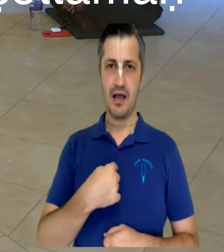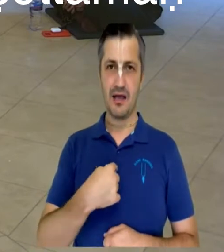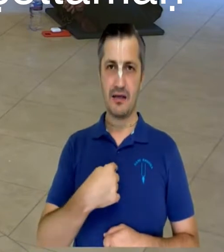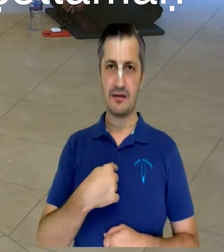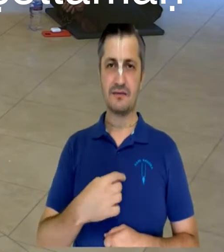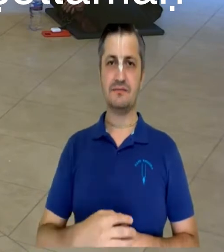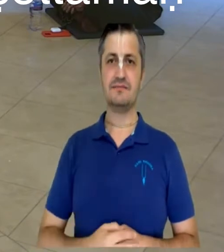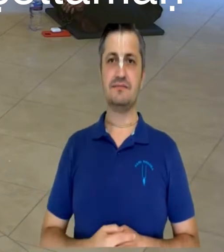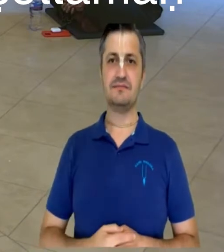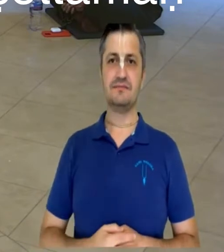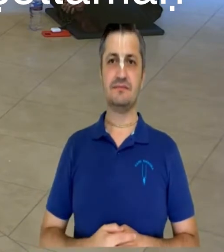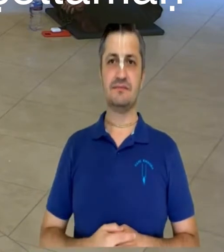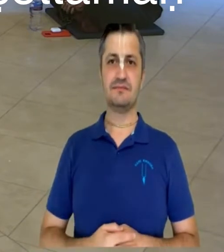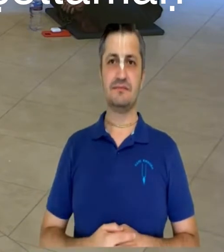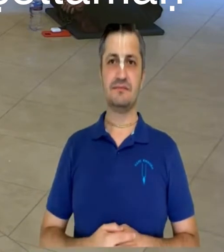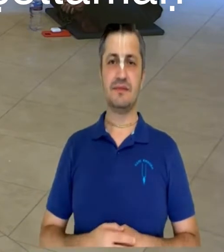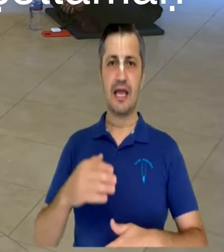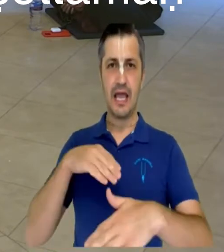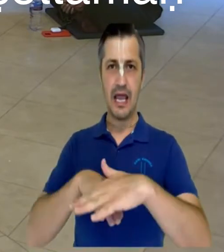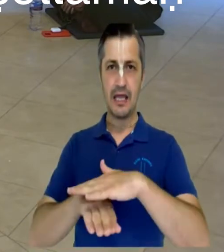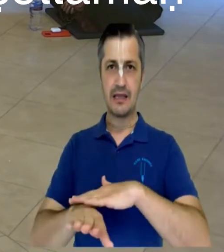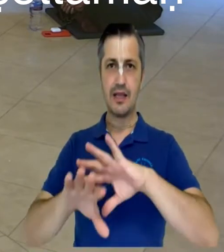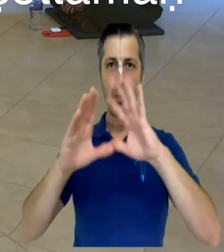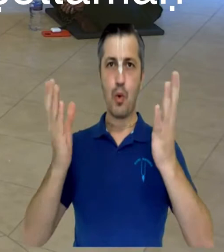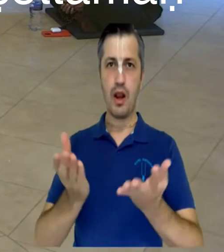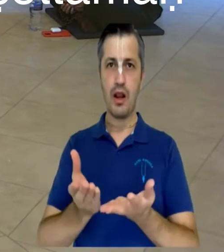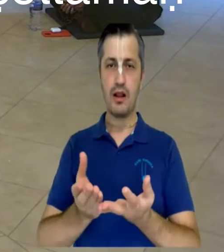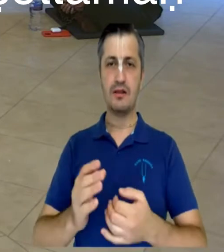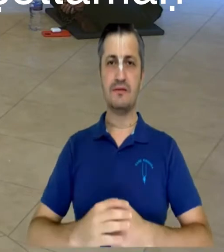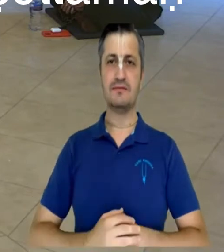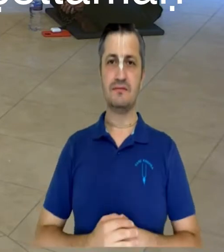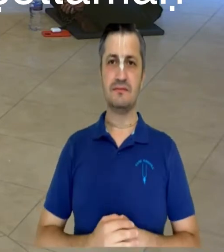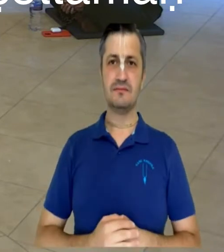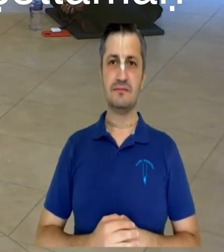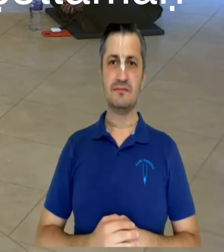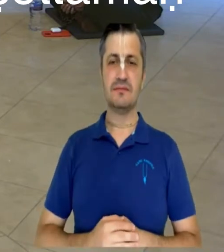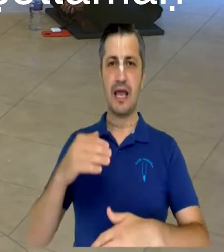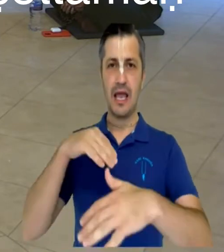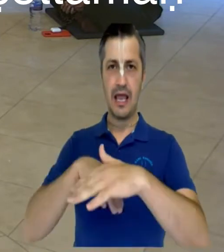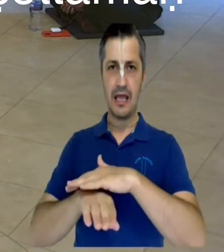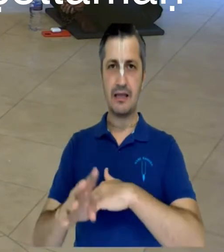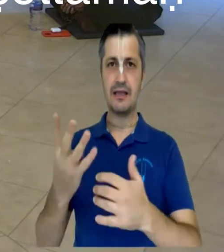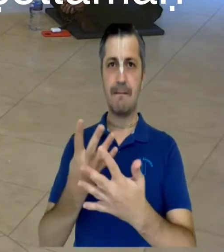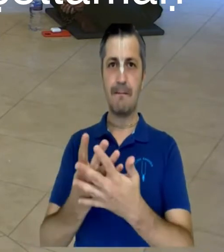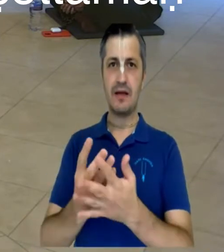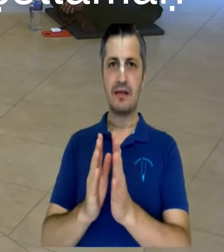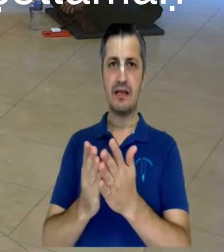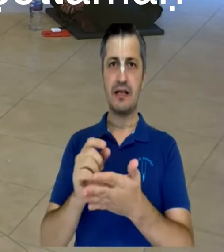Loke, in the world. Vede, in the Vedic literature.